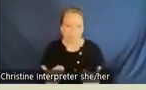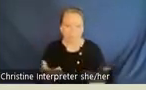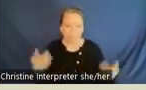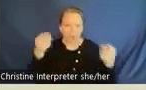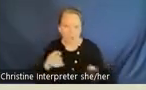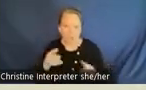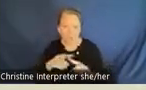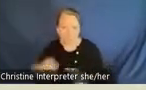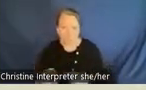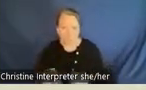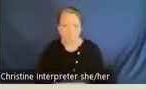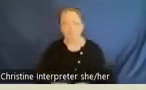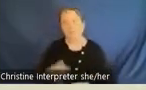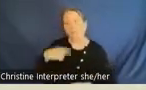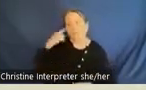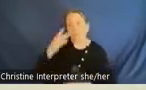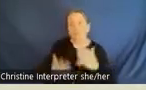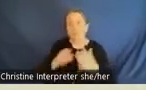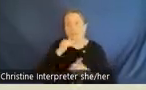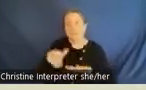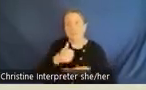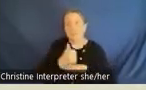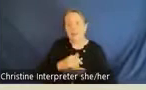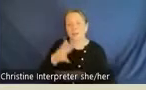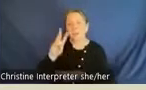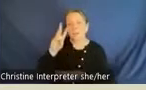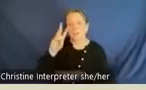Doing perhaps maybe a wireless doorbell.